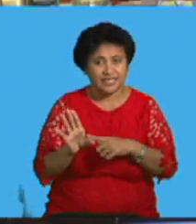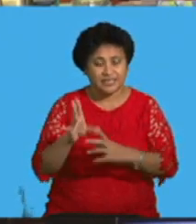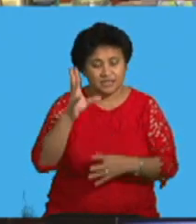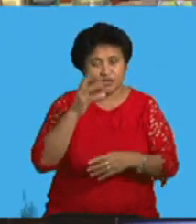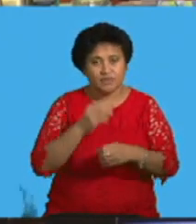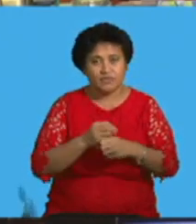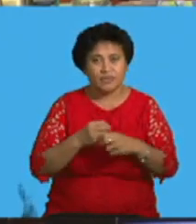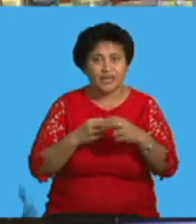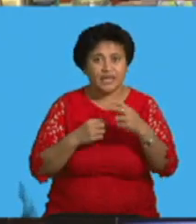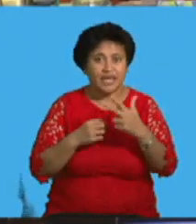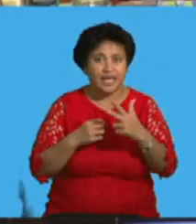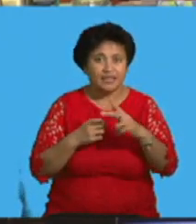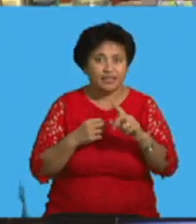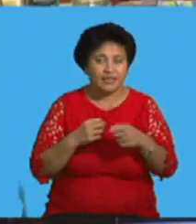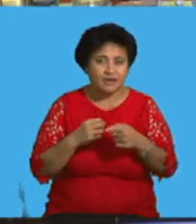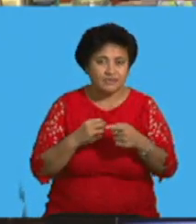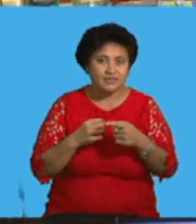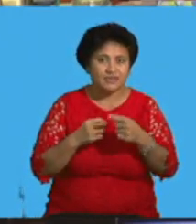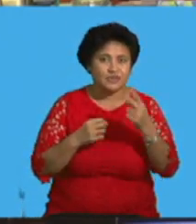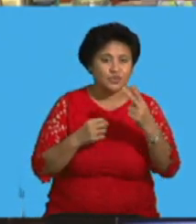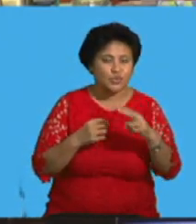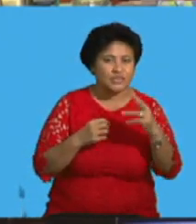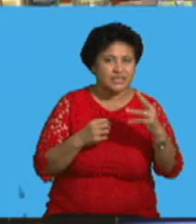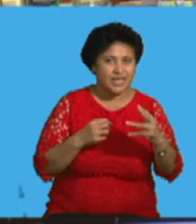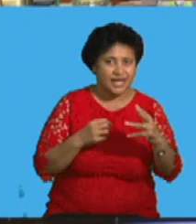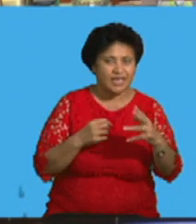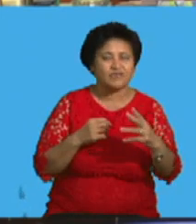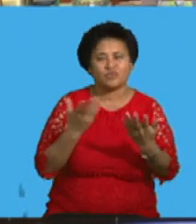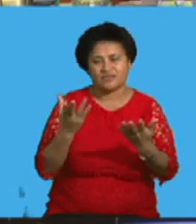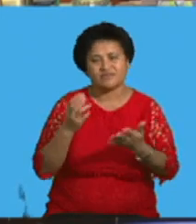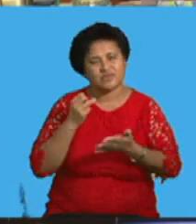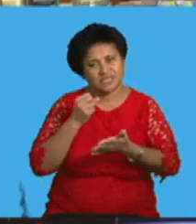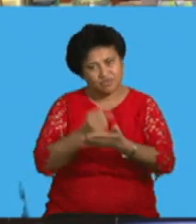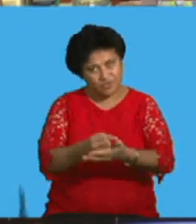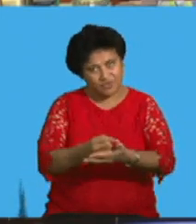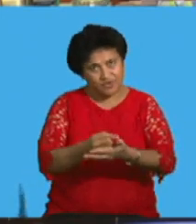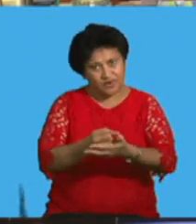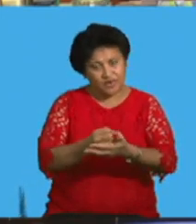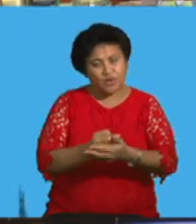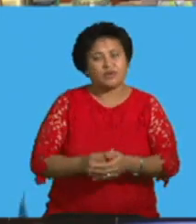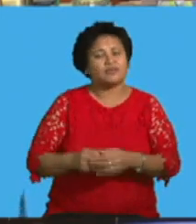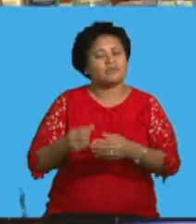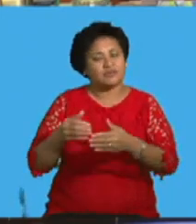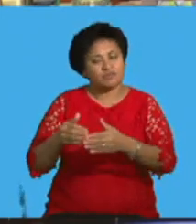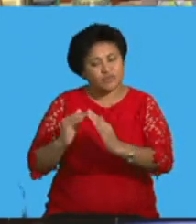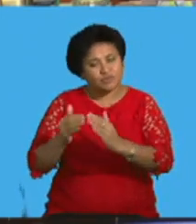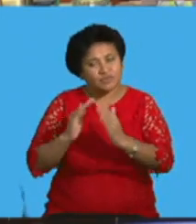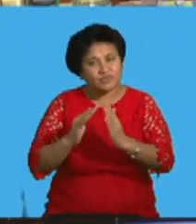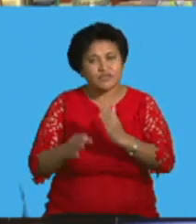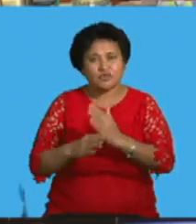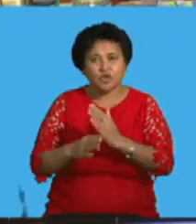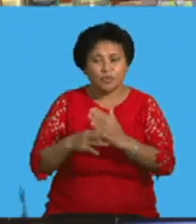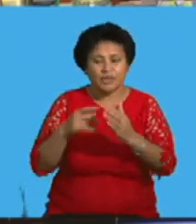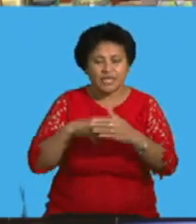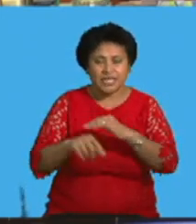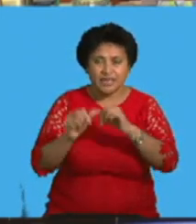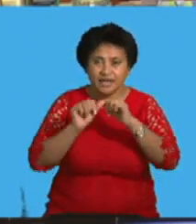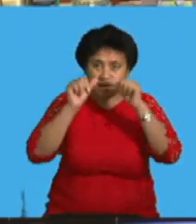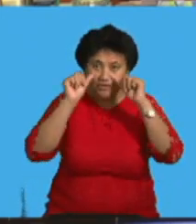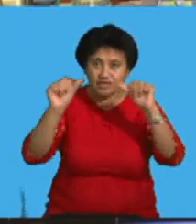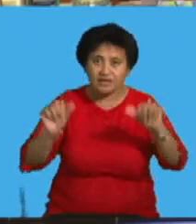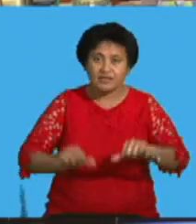8,029 jobs have been indirectly supported. Jobs created are mainly in agriculture and